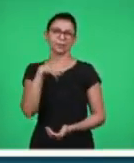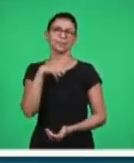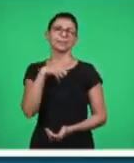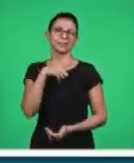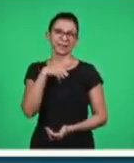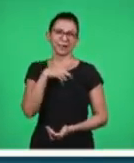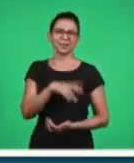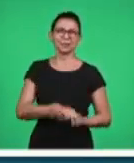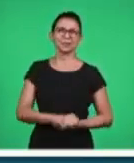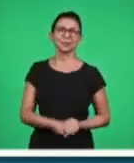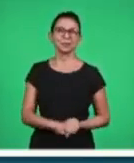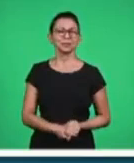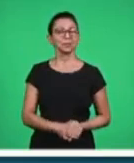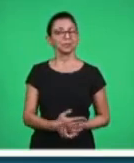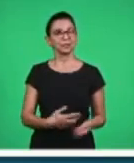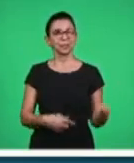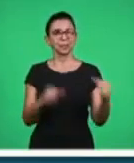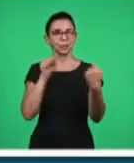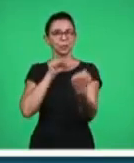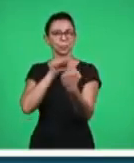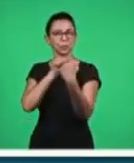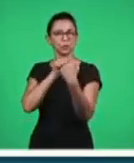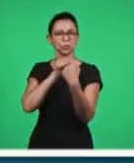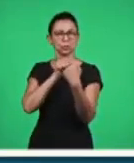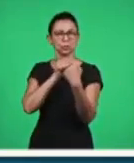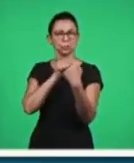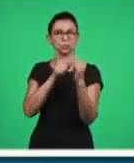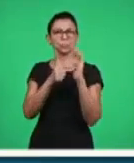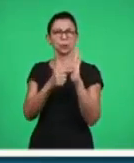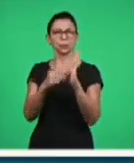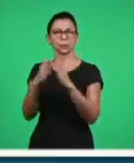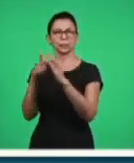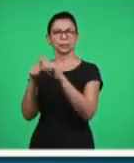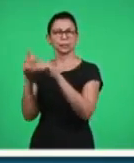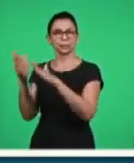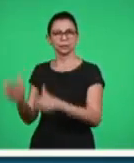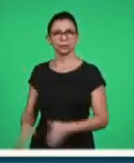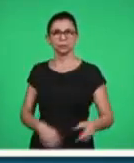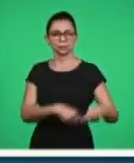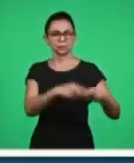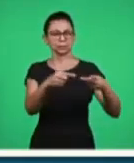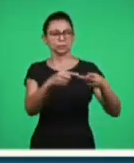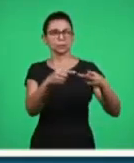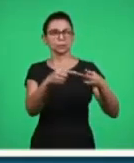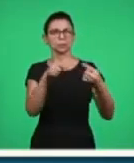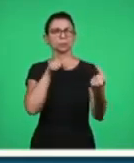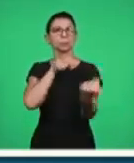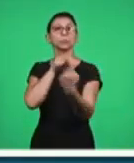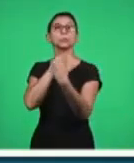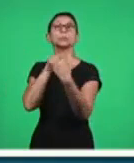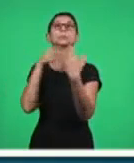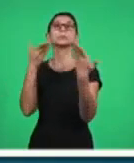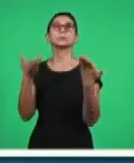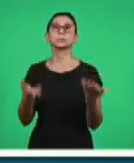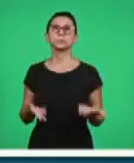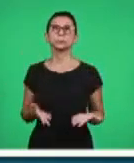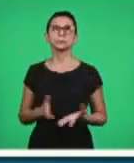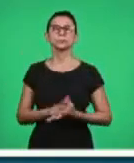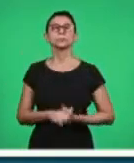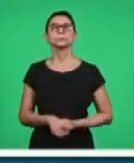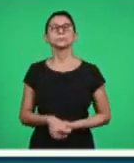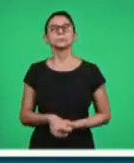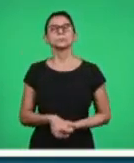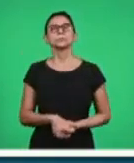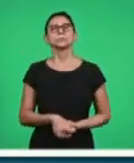dream dreams, your youth may shall see visions. Amen. So